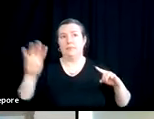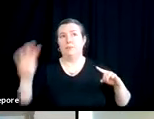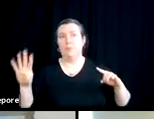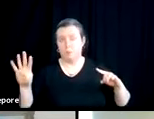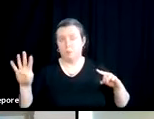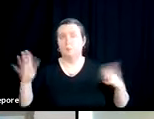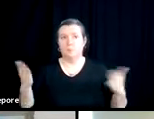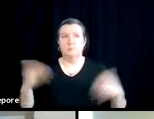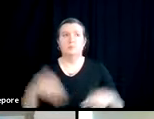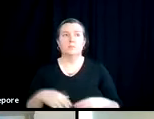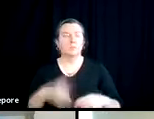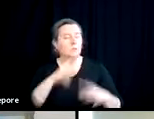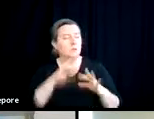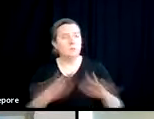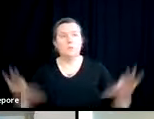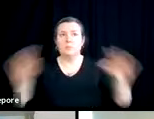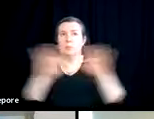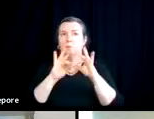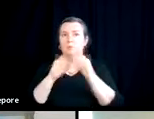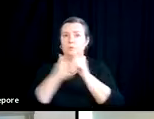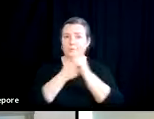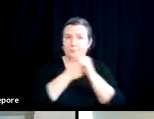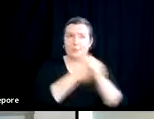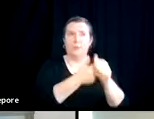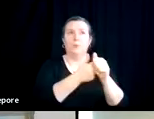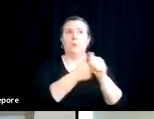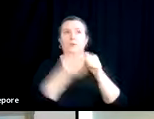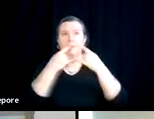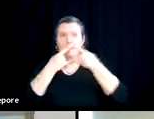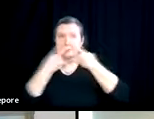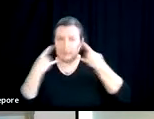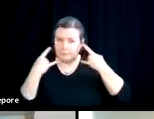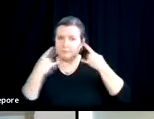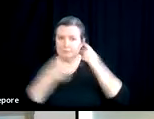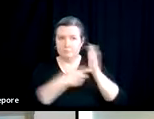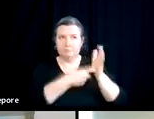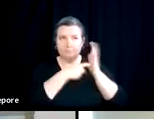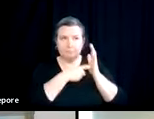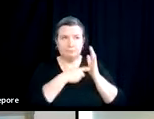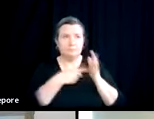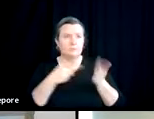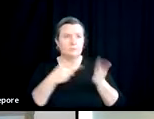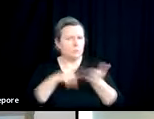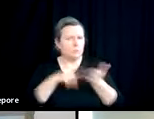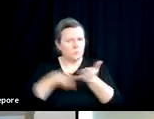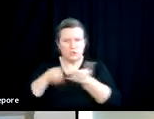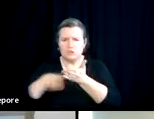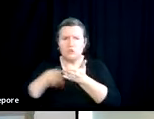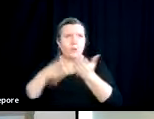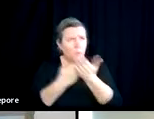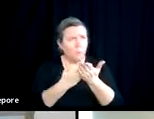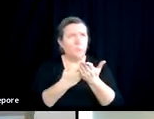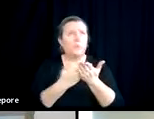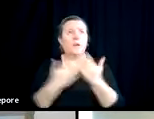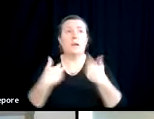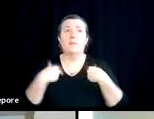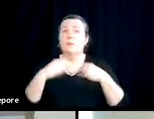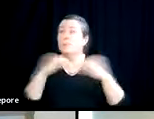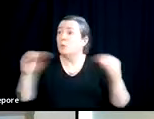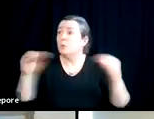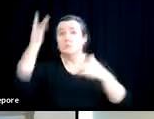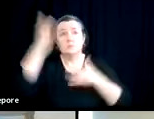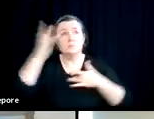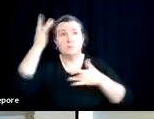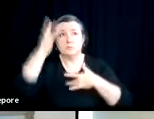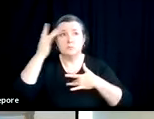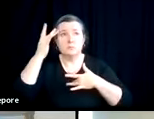we adhere to masking. Research indicates that asymptomatic spread is responsible now for nearly